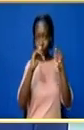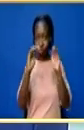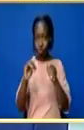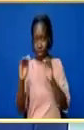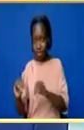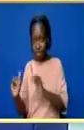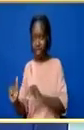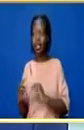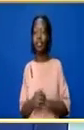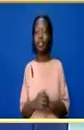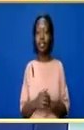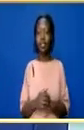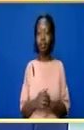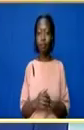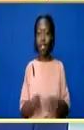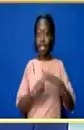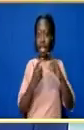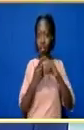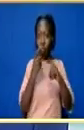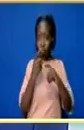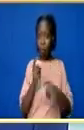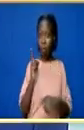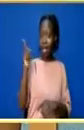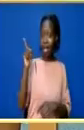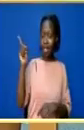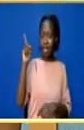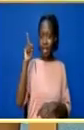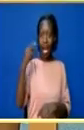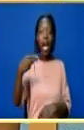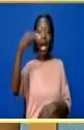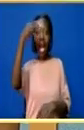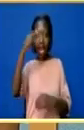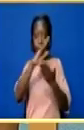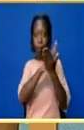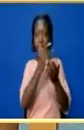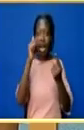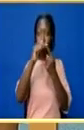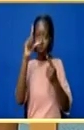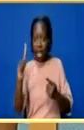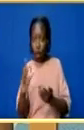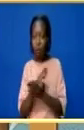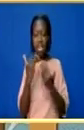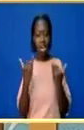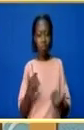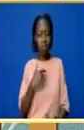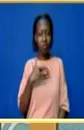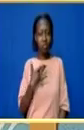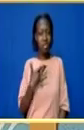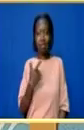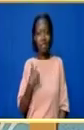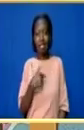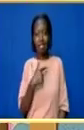you start here going this way. And I'm right now I'm having the feeling that it is wrong. No, I don't know. I don't know. You tell